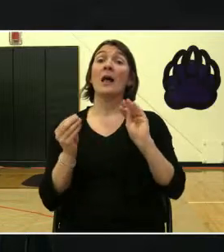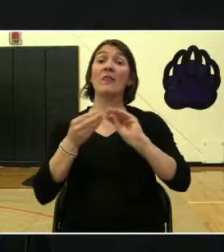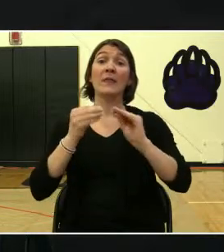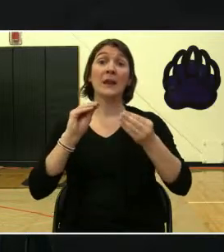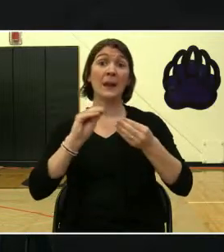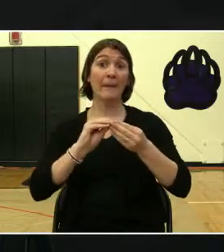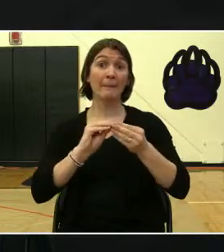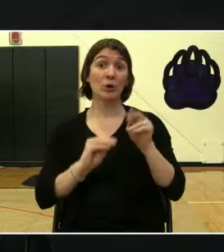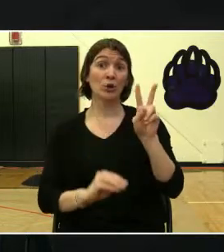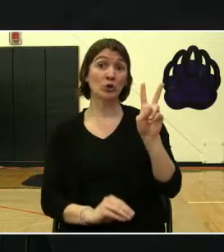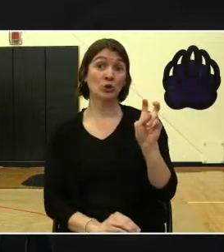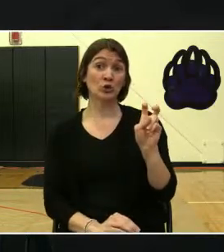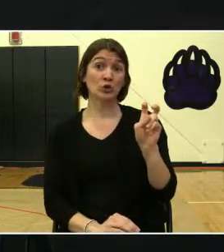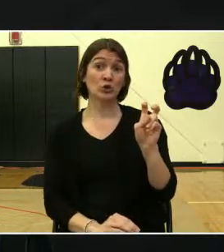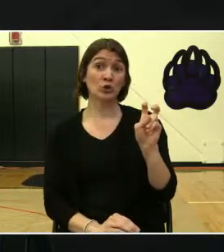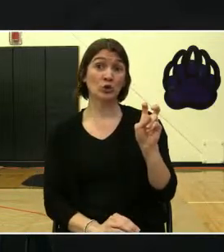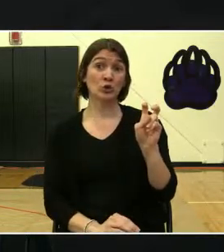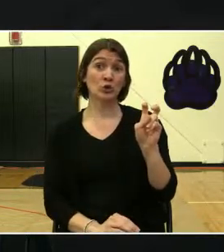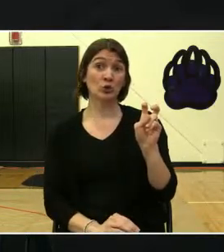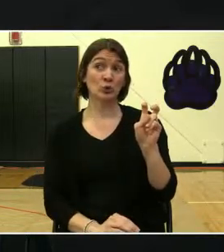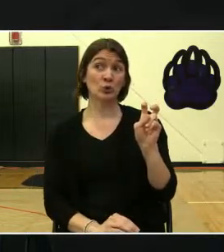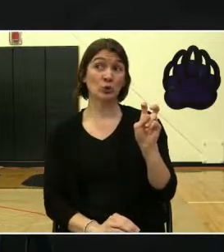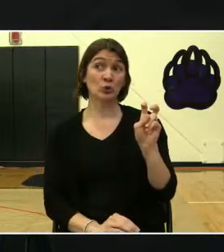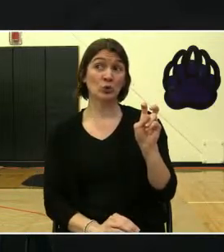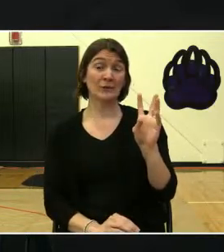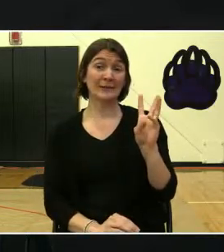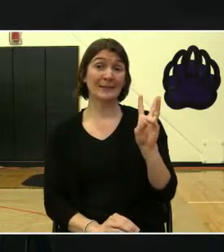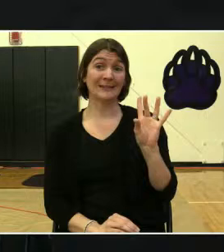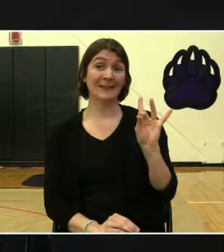striking out the number